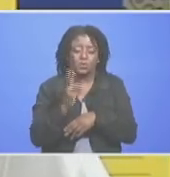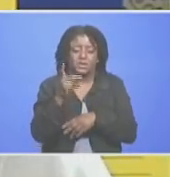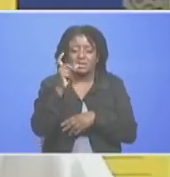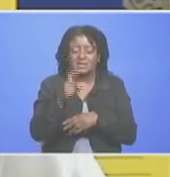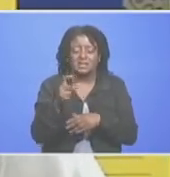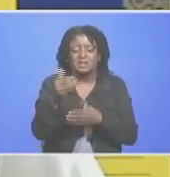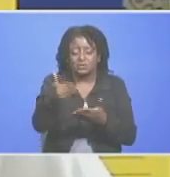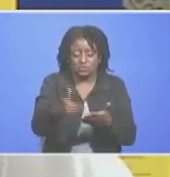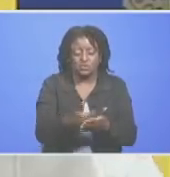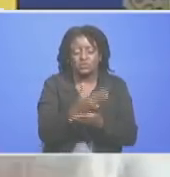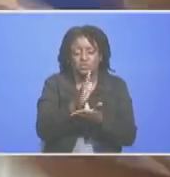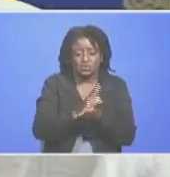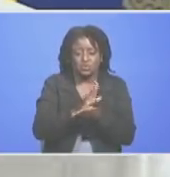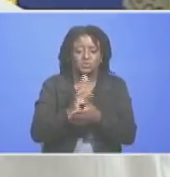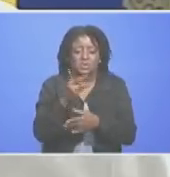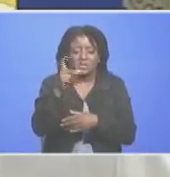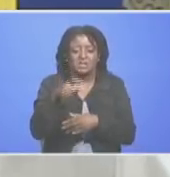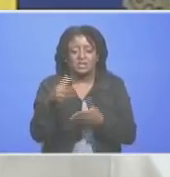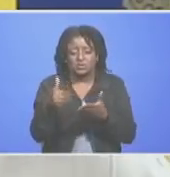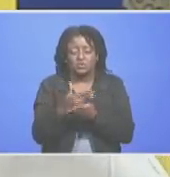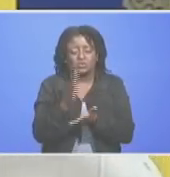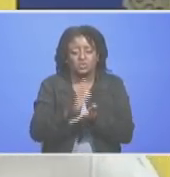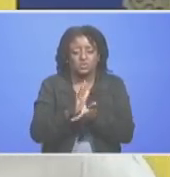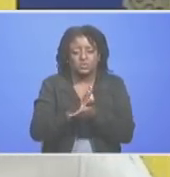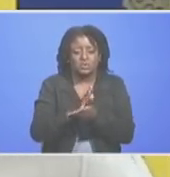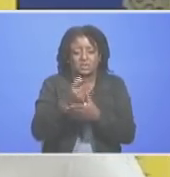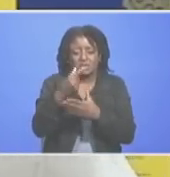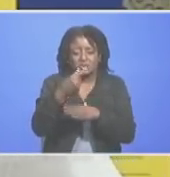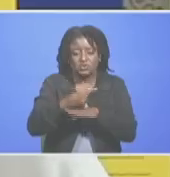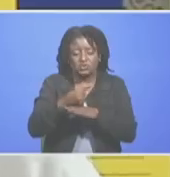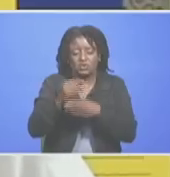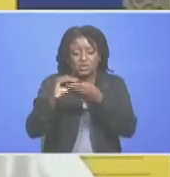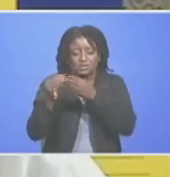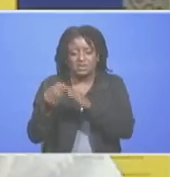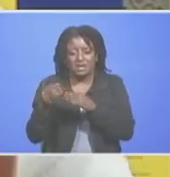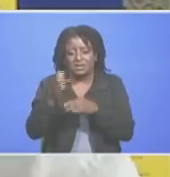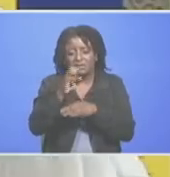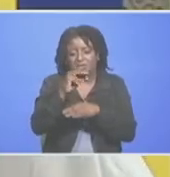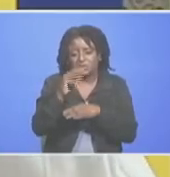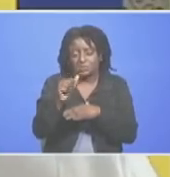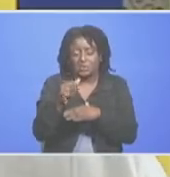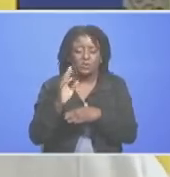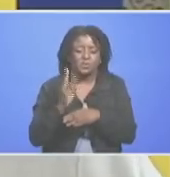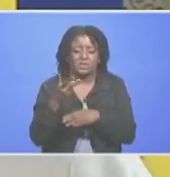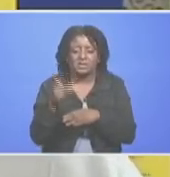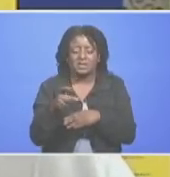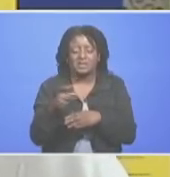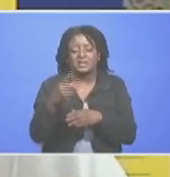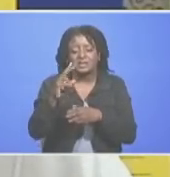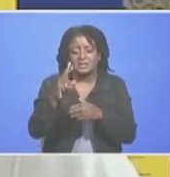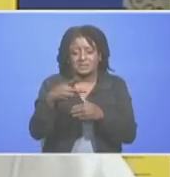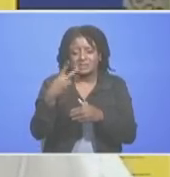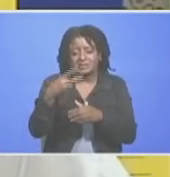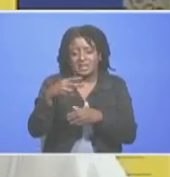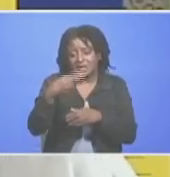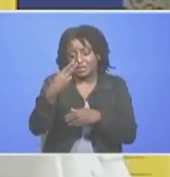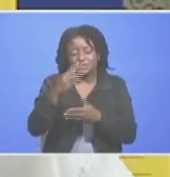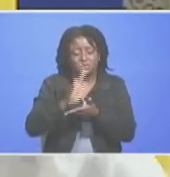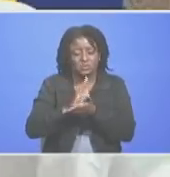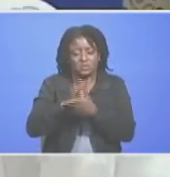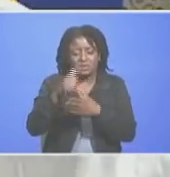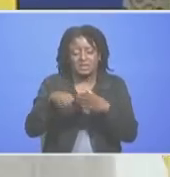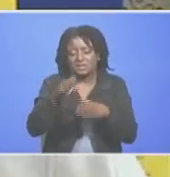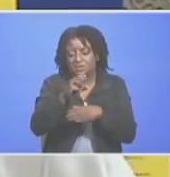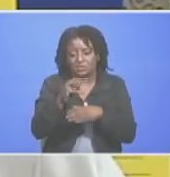Georgetown, Exuma. We need a brand new secondary school in Exuma. We need a primary school in Gregorytown,